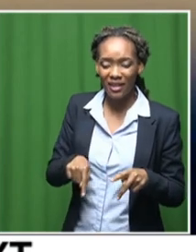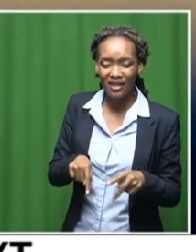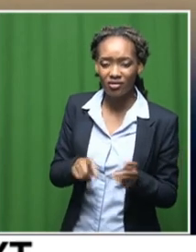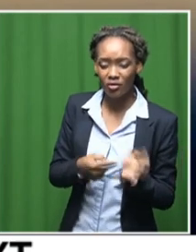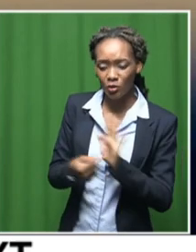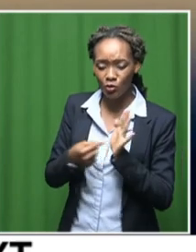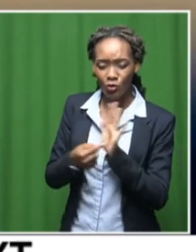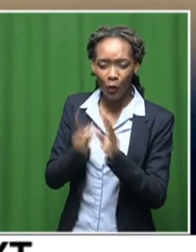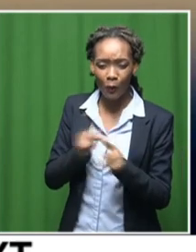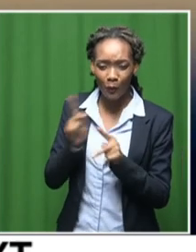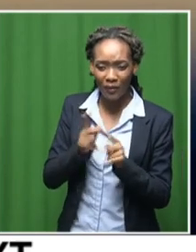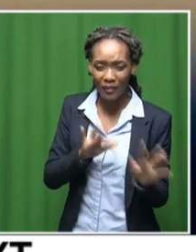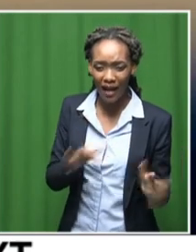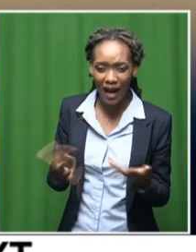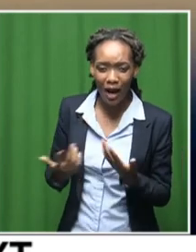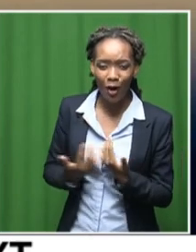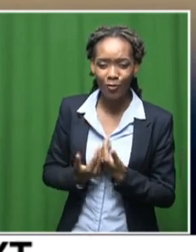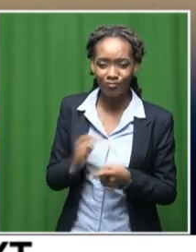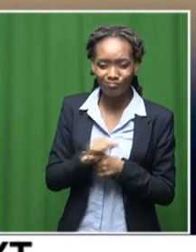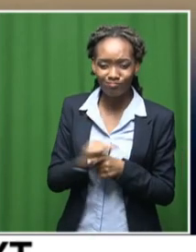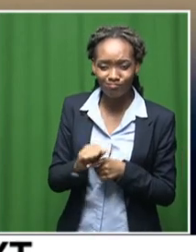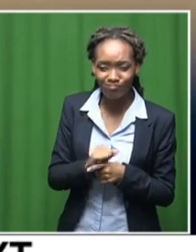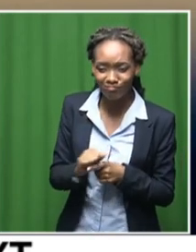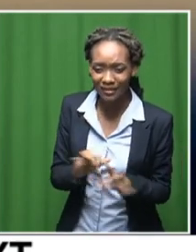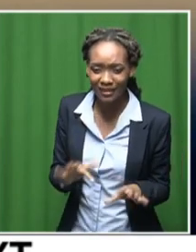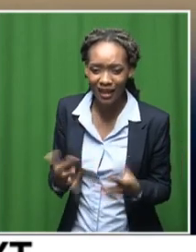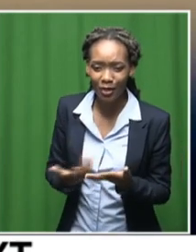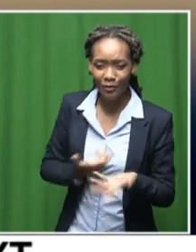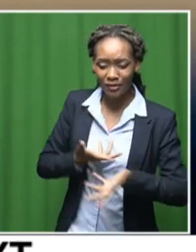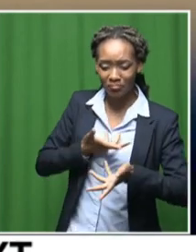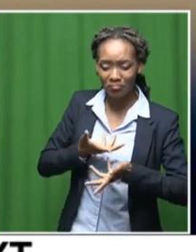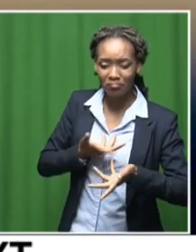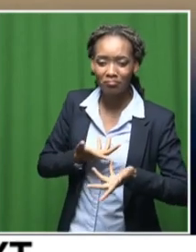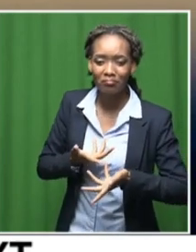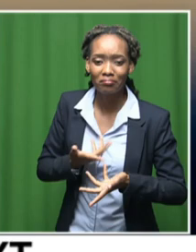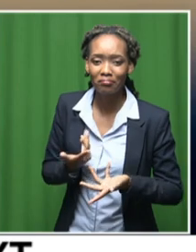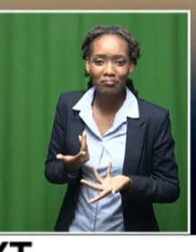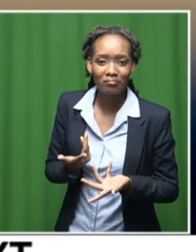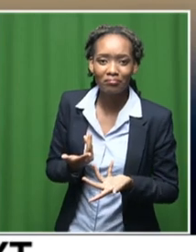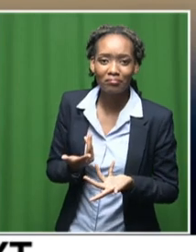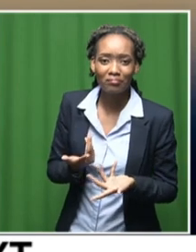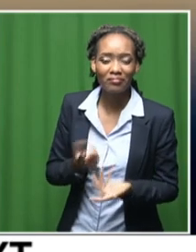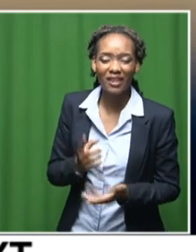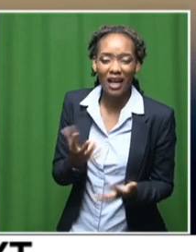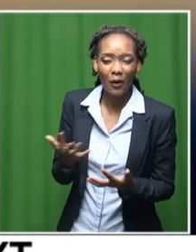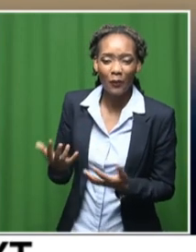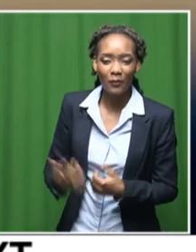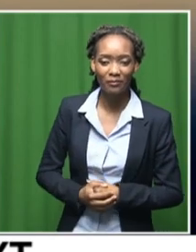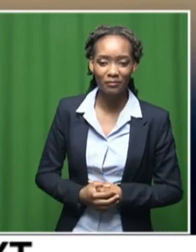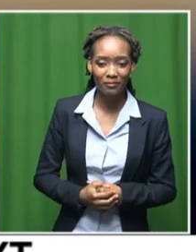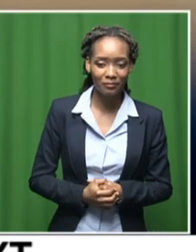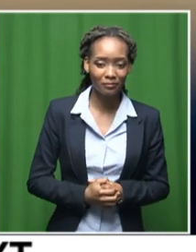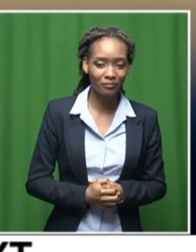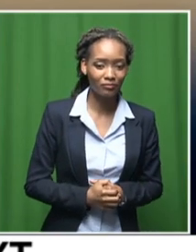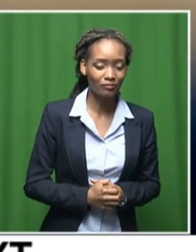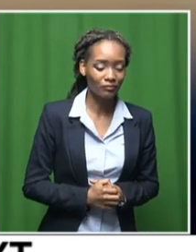look like? What are the rehearsals looking like? What are these conversations happening ahead of this big show in your hometown?